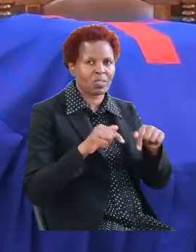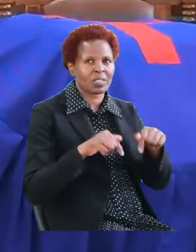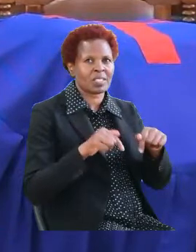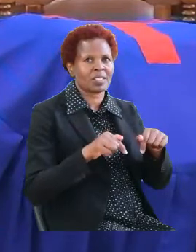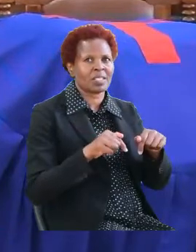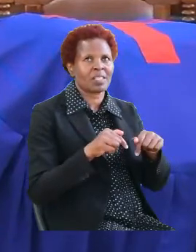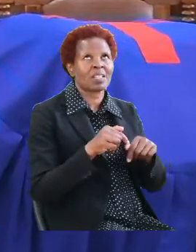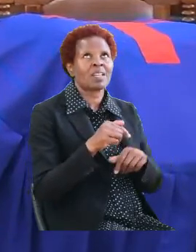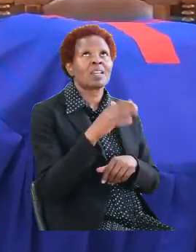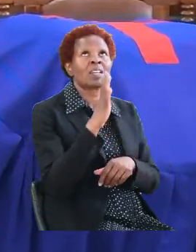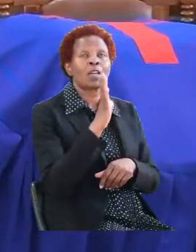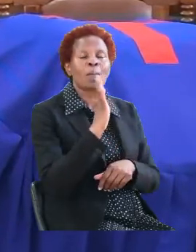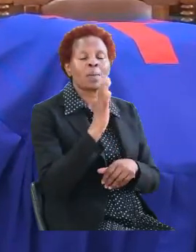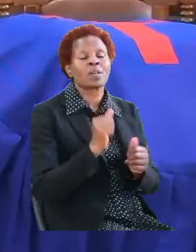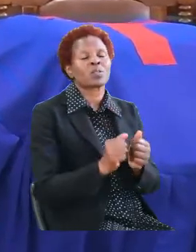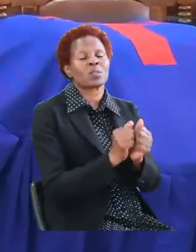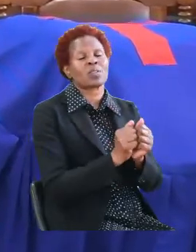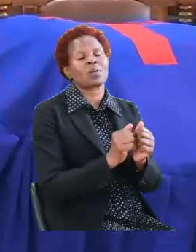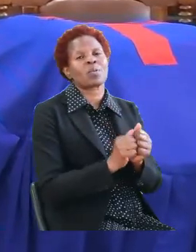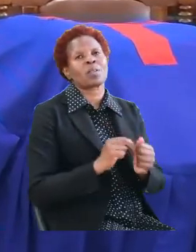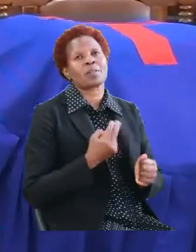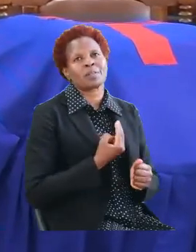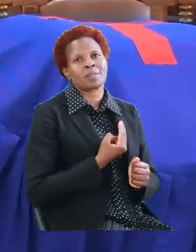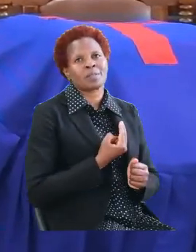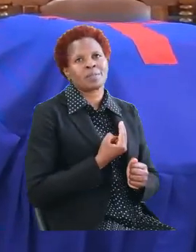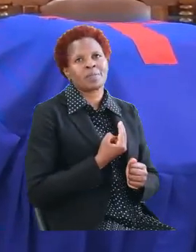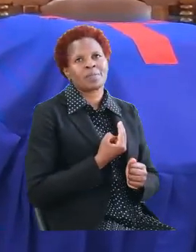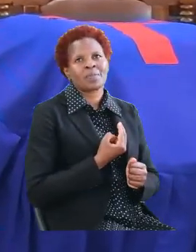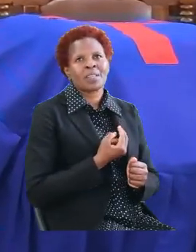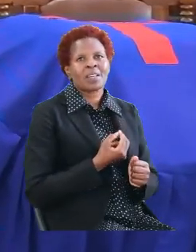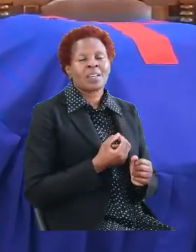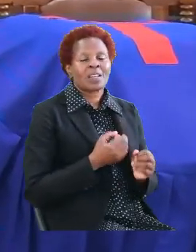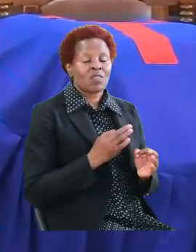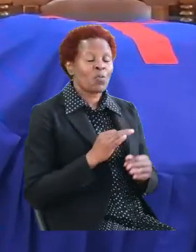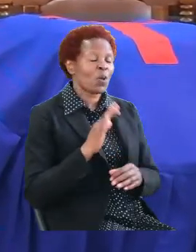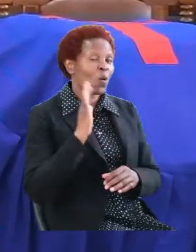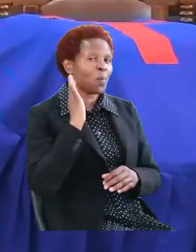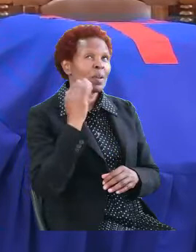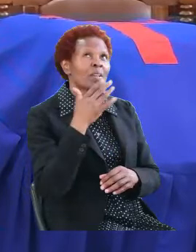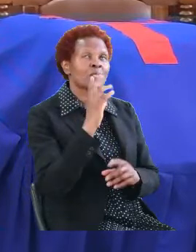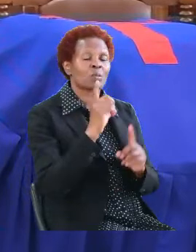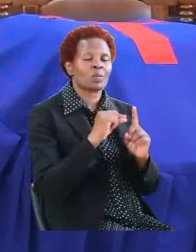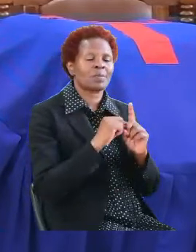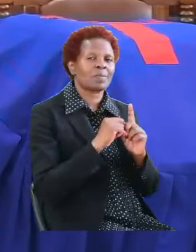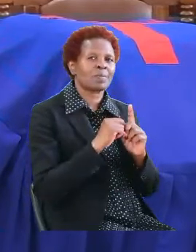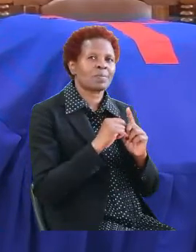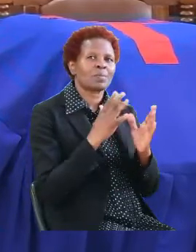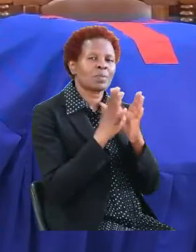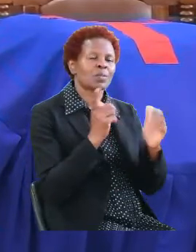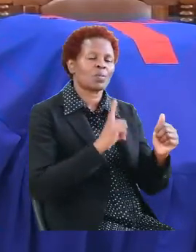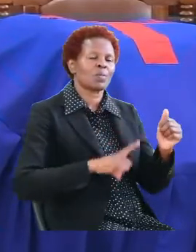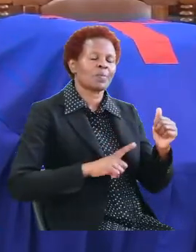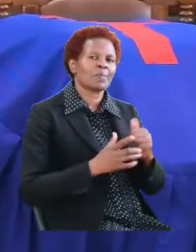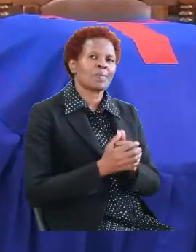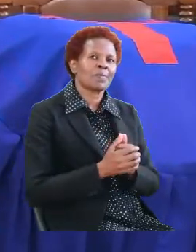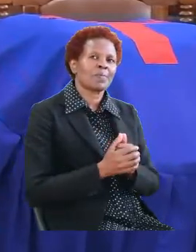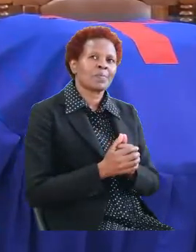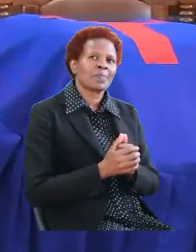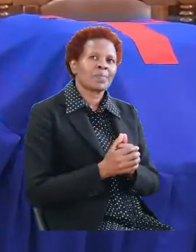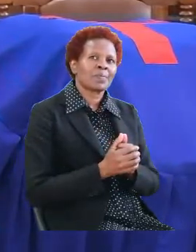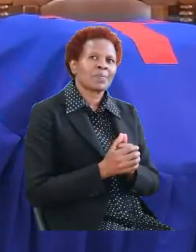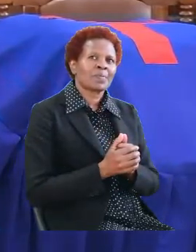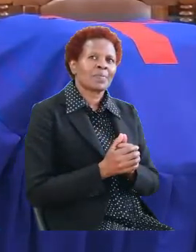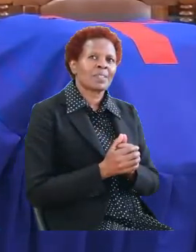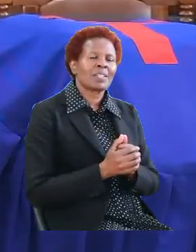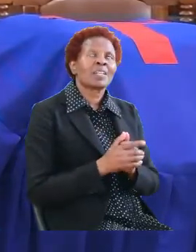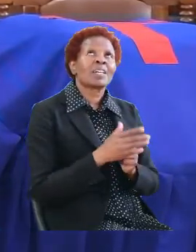be together with you. At the obedience of the word of the Lord. Praise the name of the Lord.